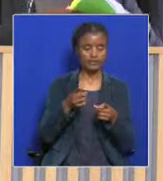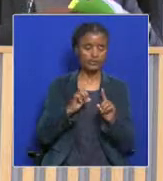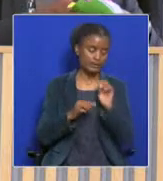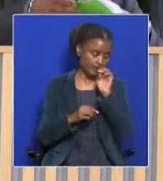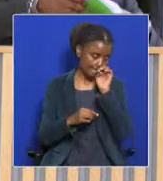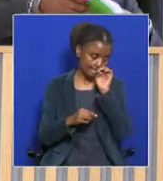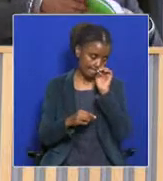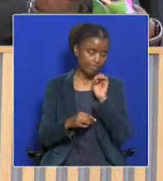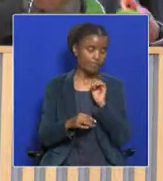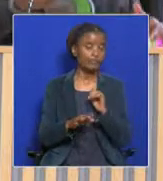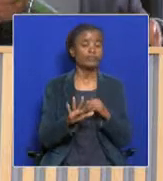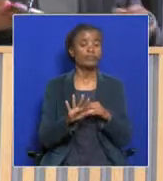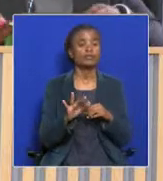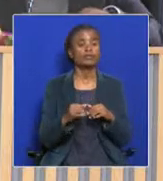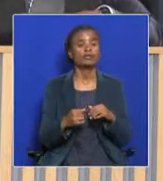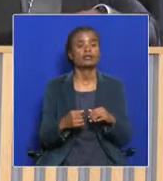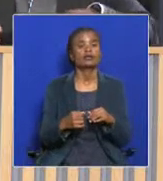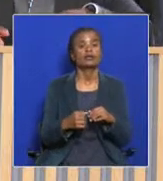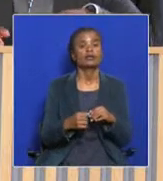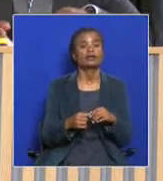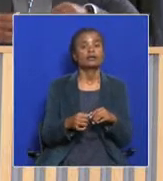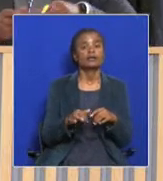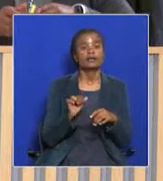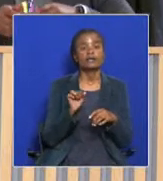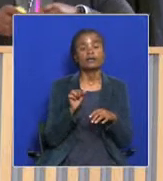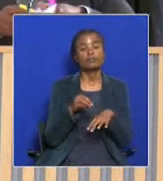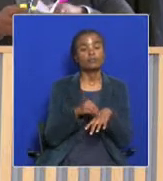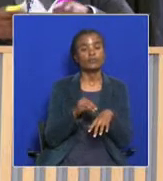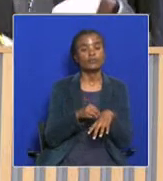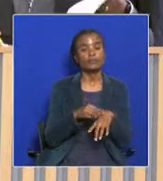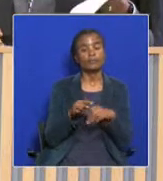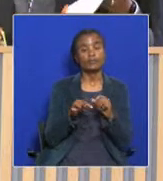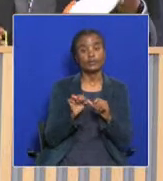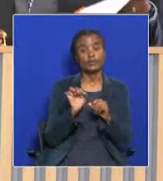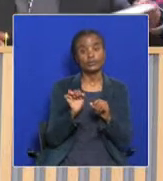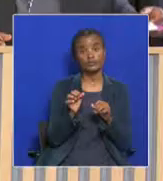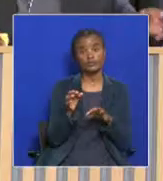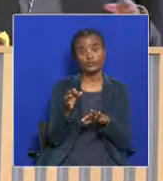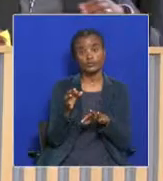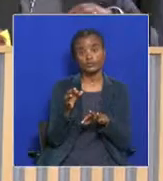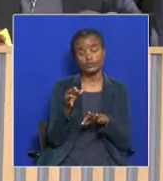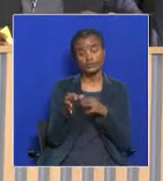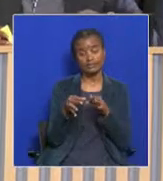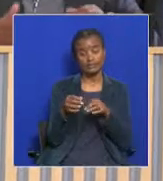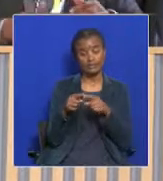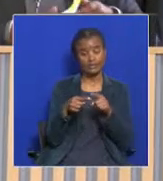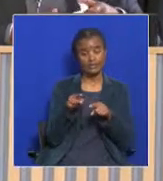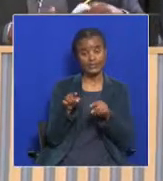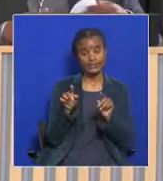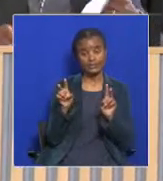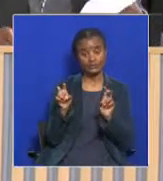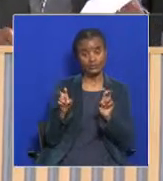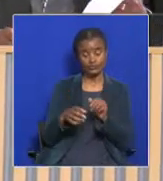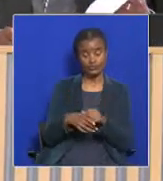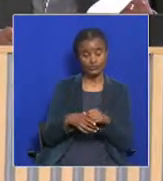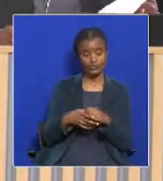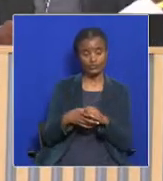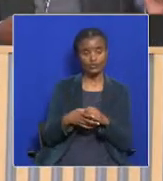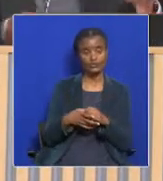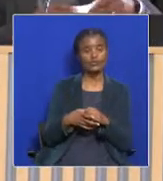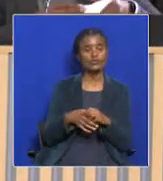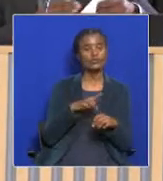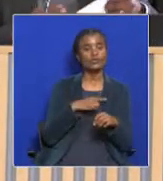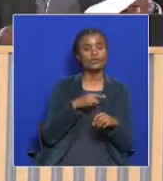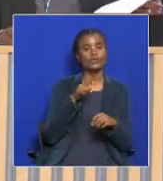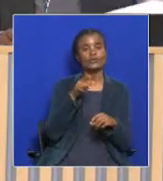your explanations about this is you are the investigating officer, and yet